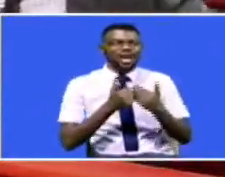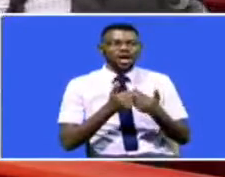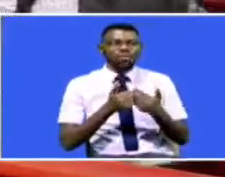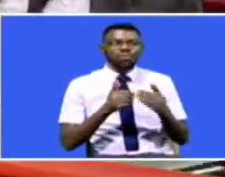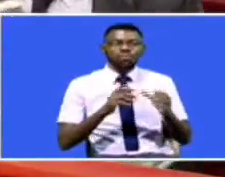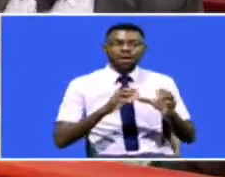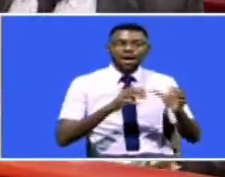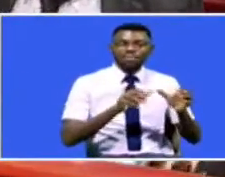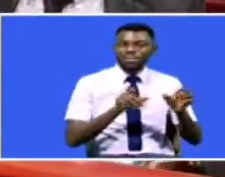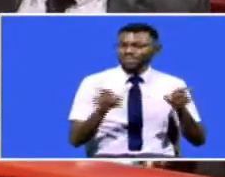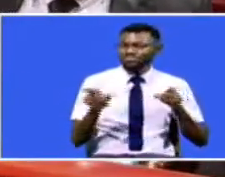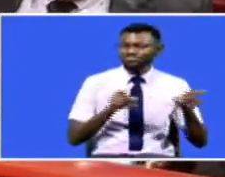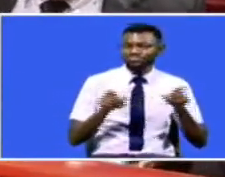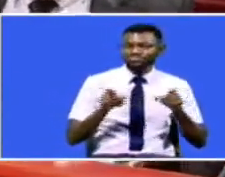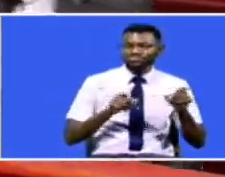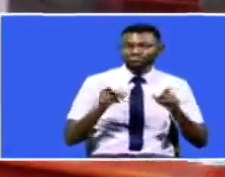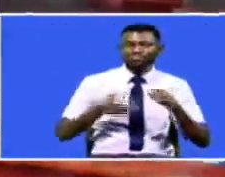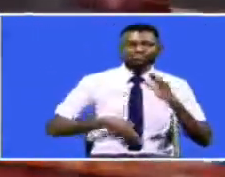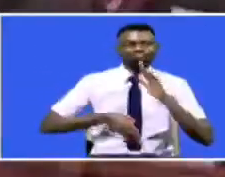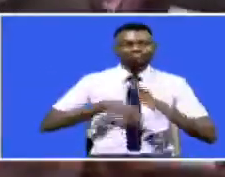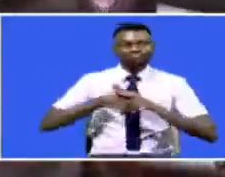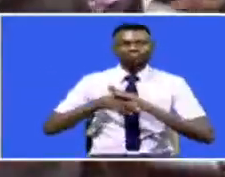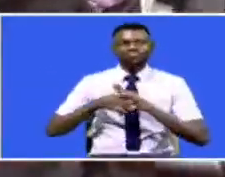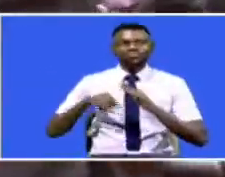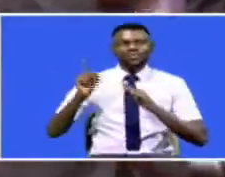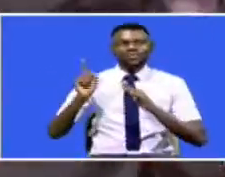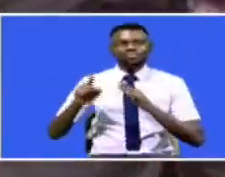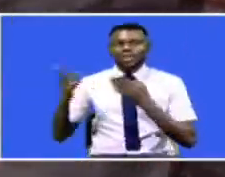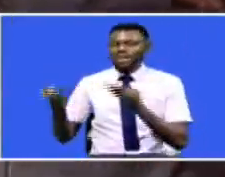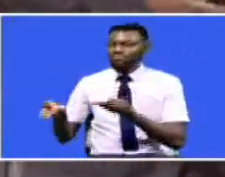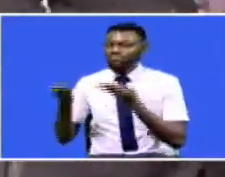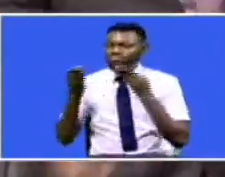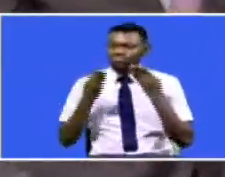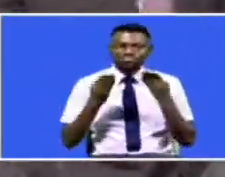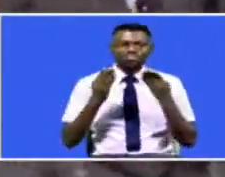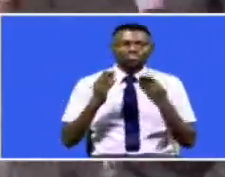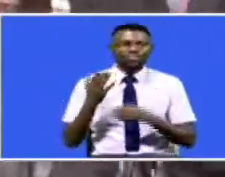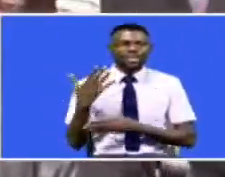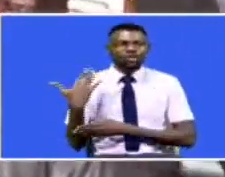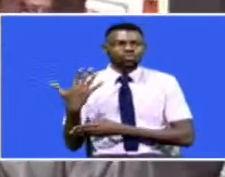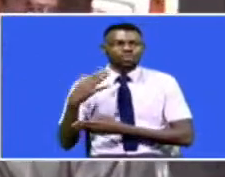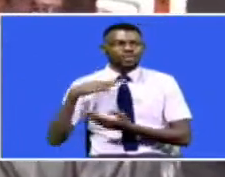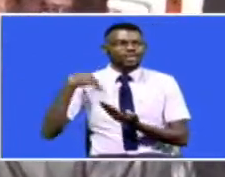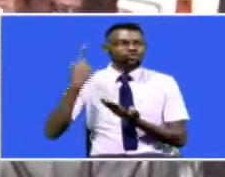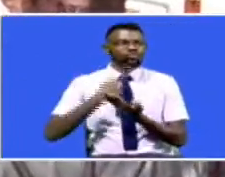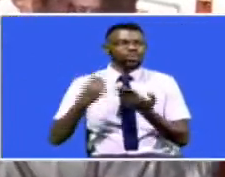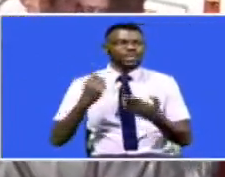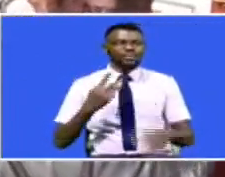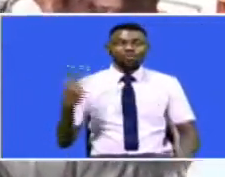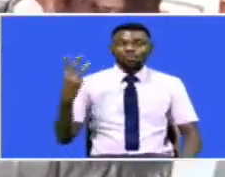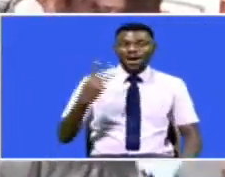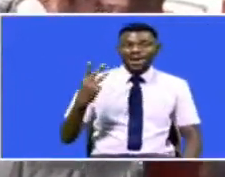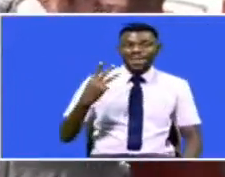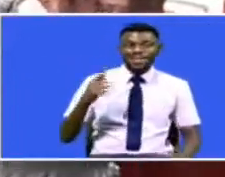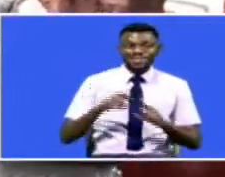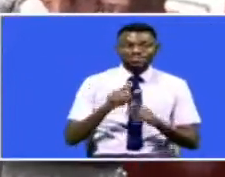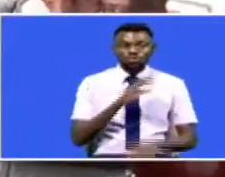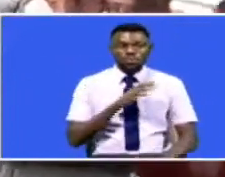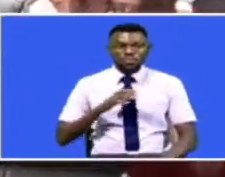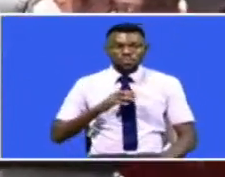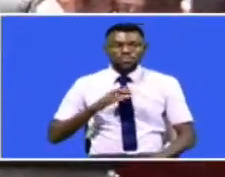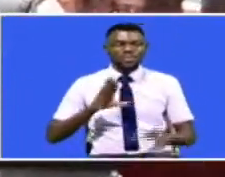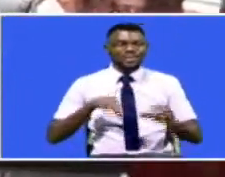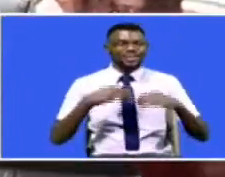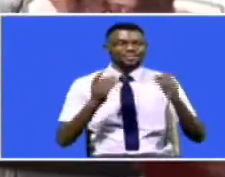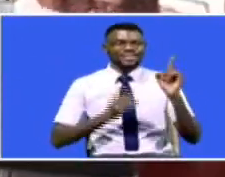sent away and asked to submit the relevant documents by Wednesday next week, upon which the committee will provide a date for the IPPs